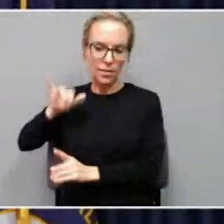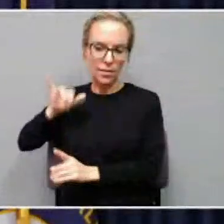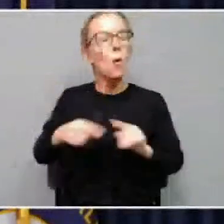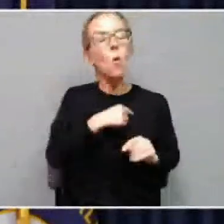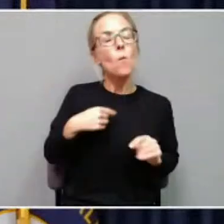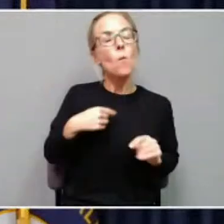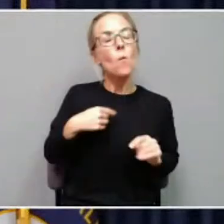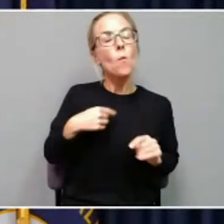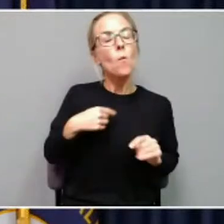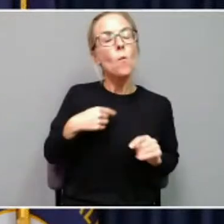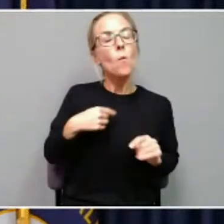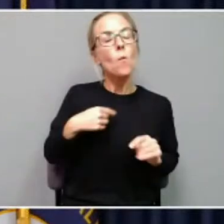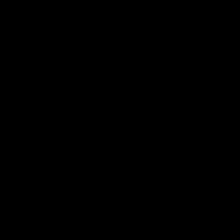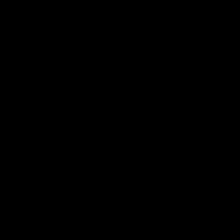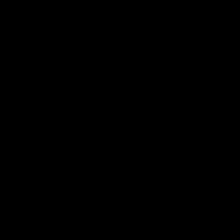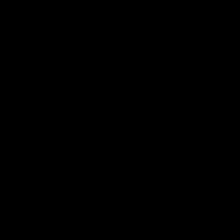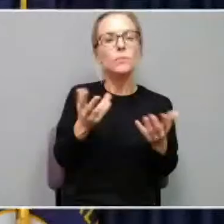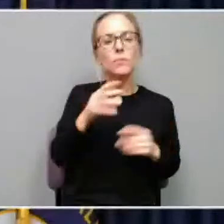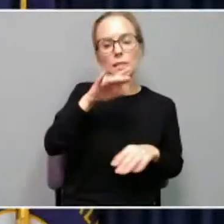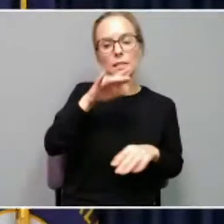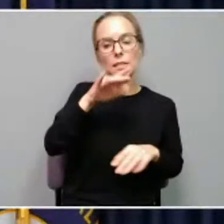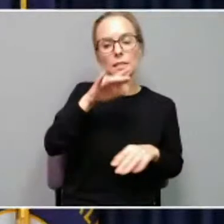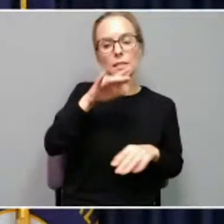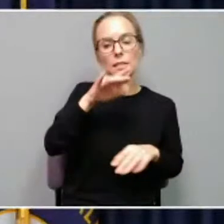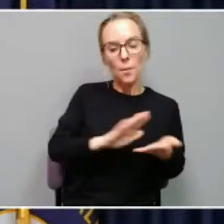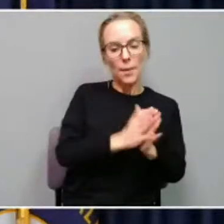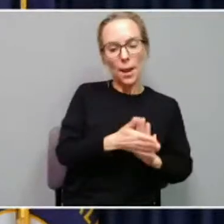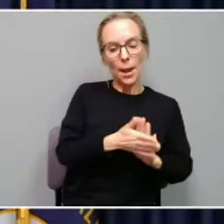Seeing is kids are sicker. Every